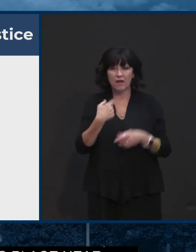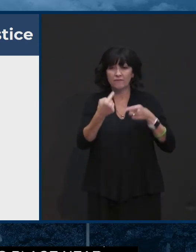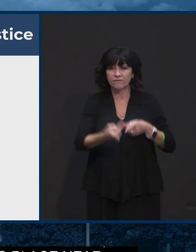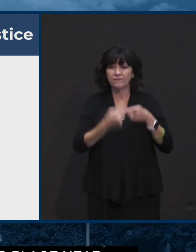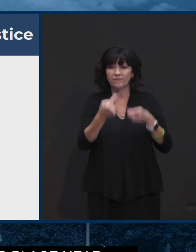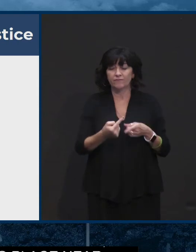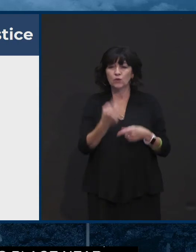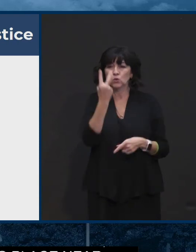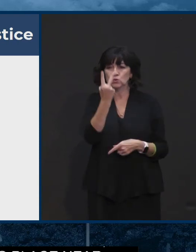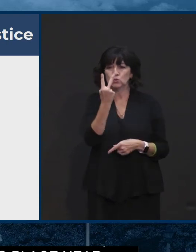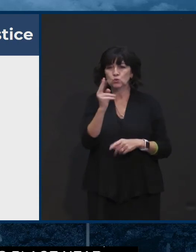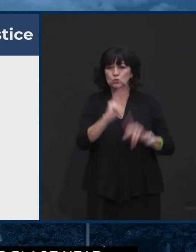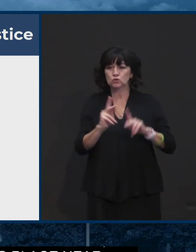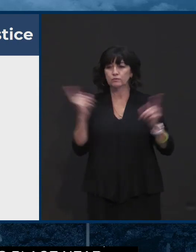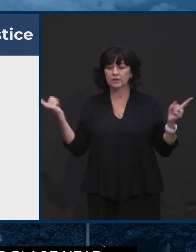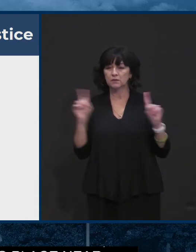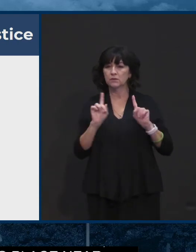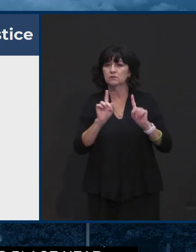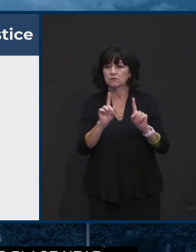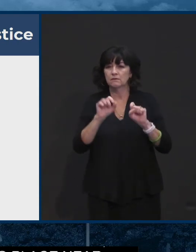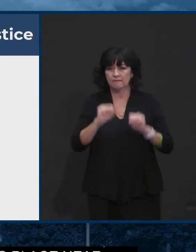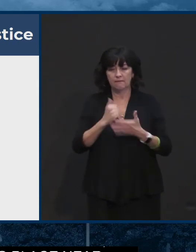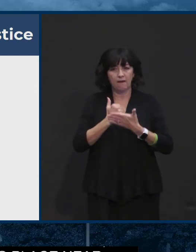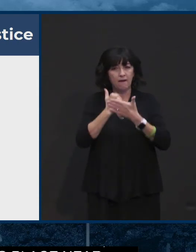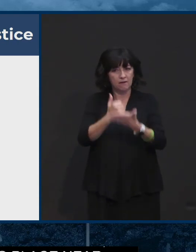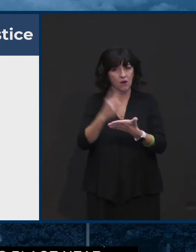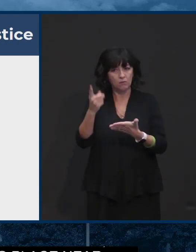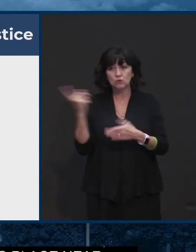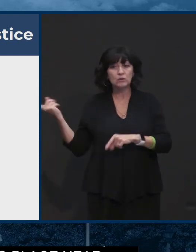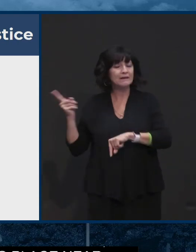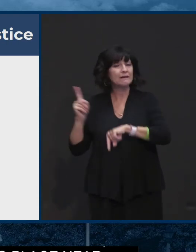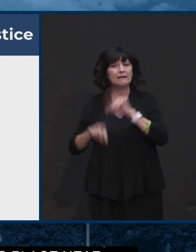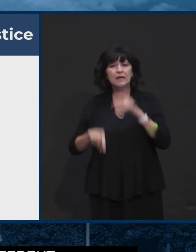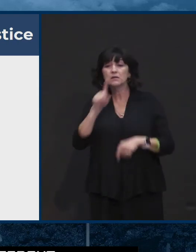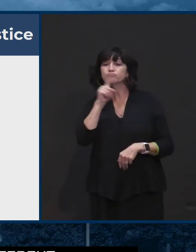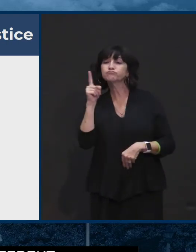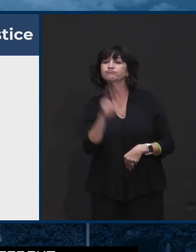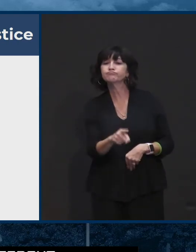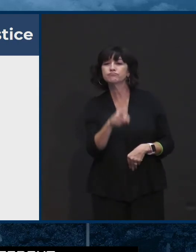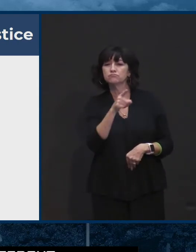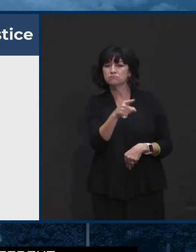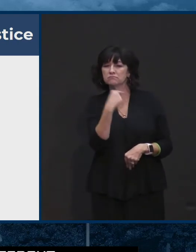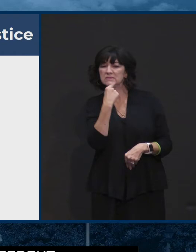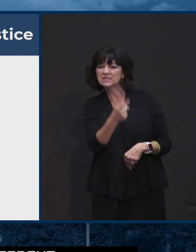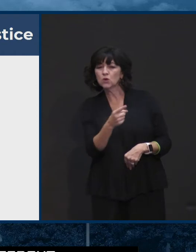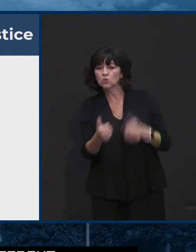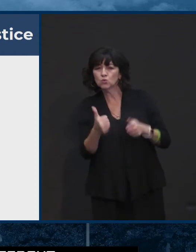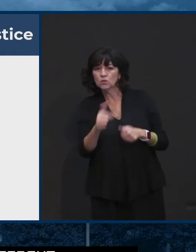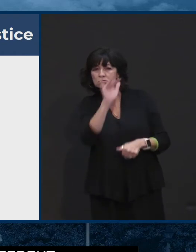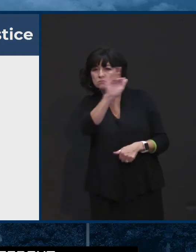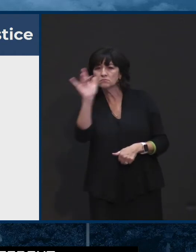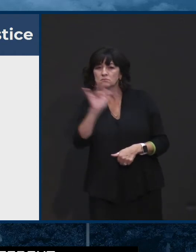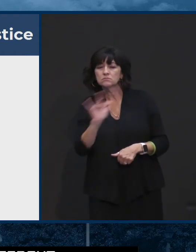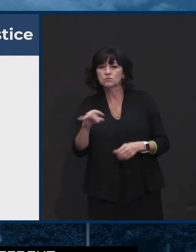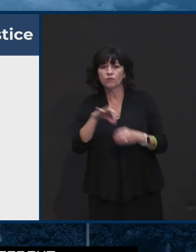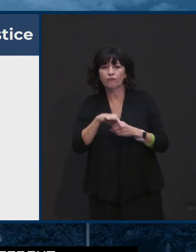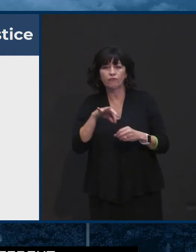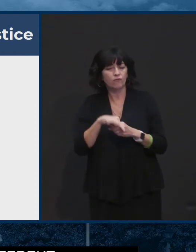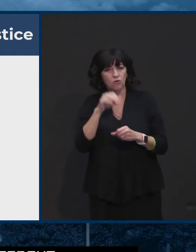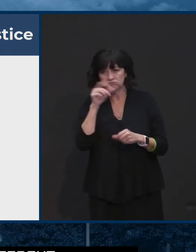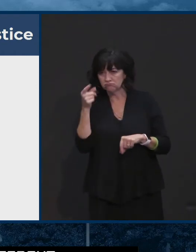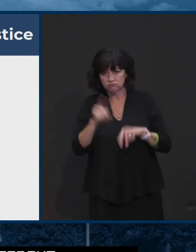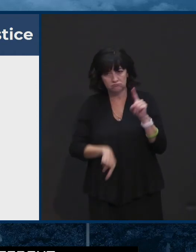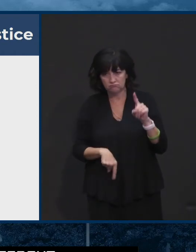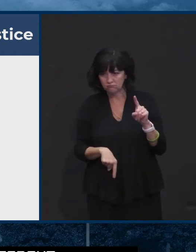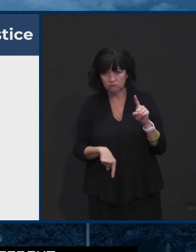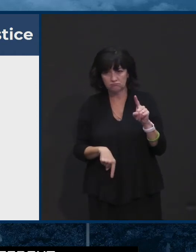time. They cannot influence your decision and must leave before you actually vote. You may